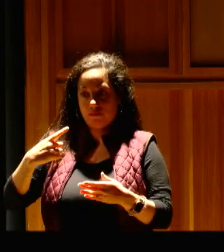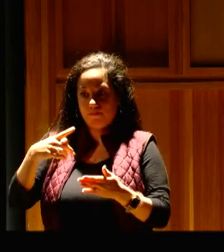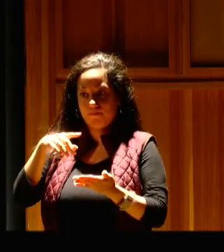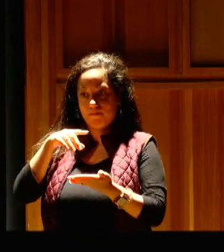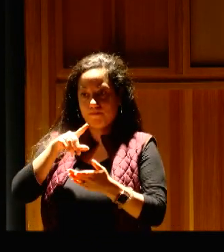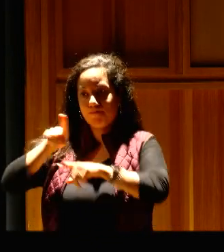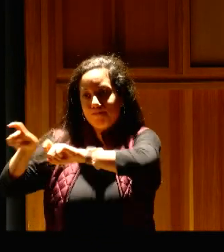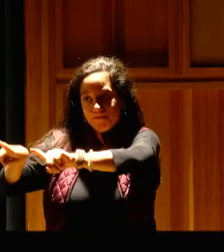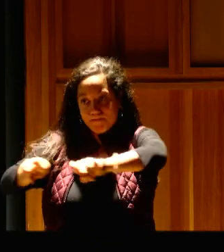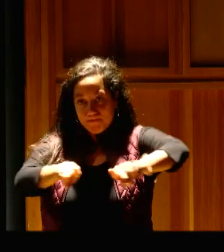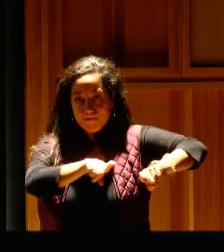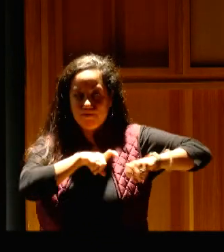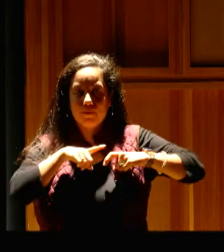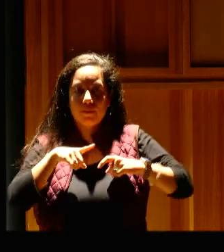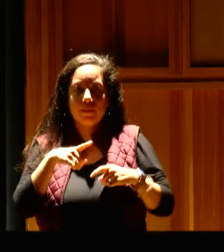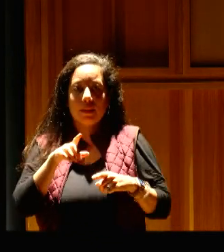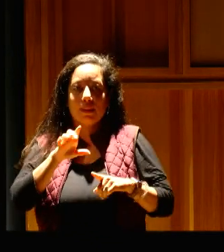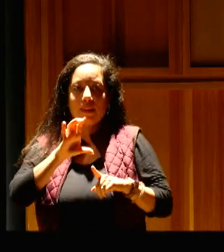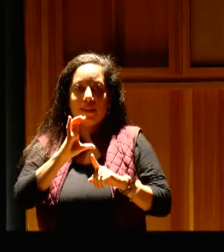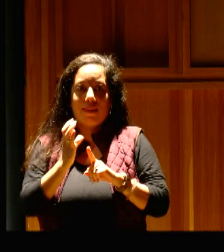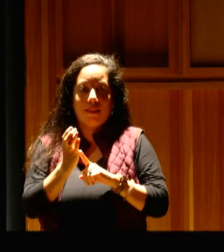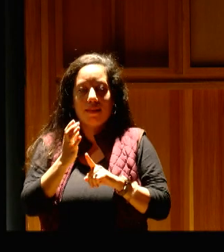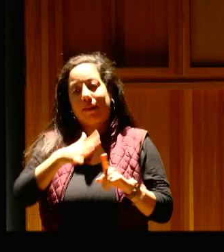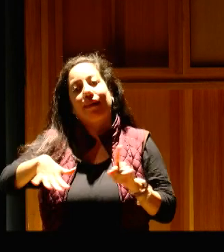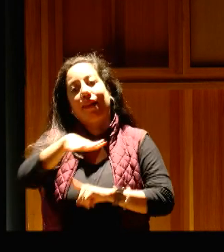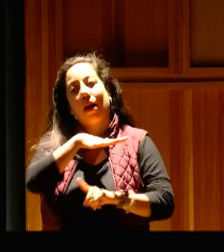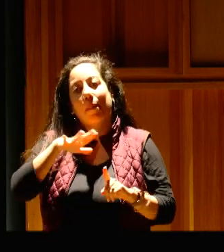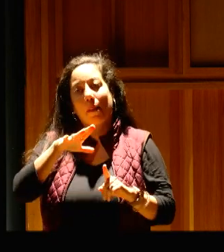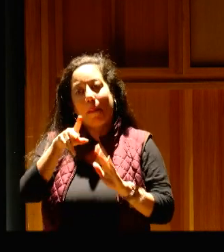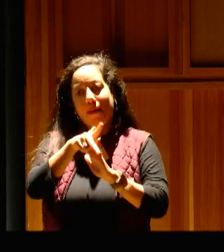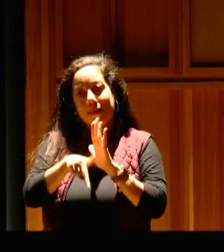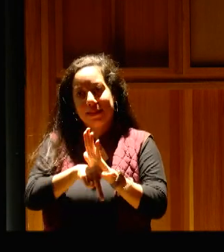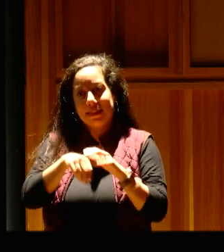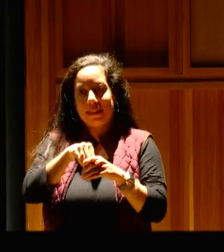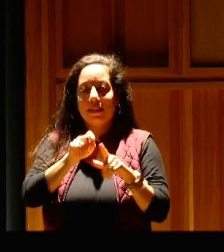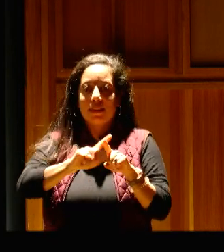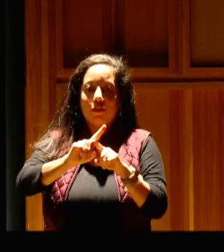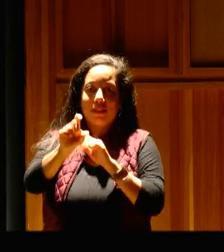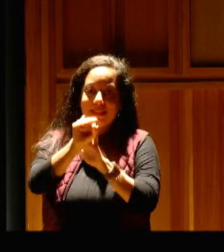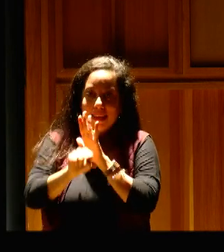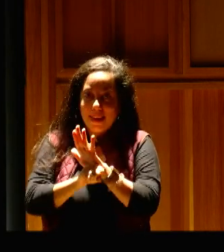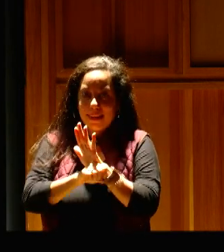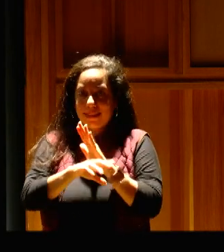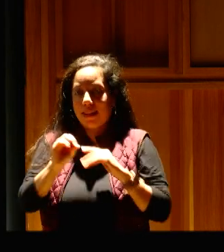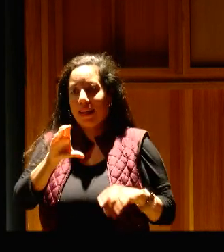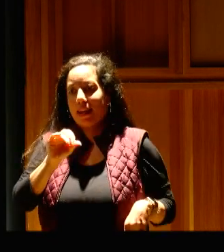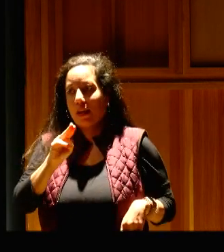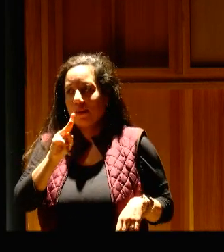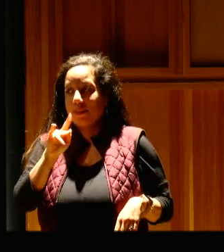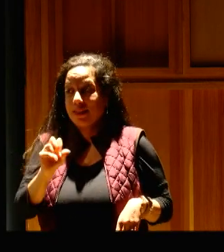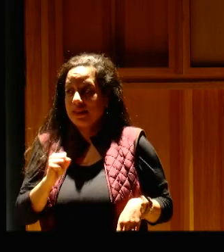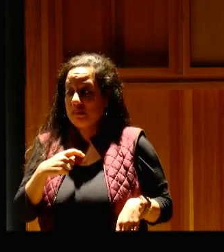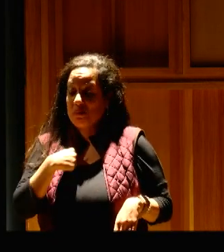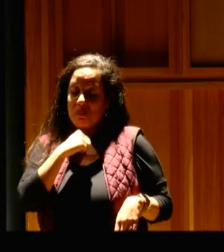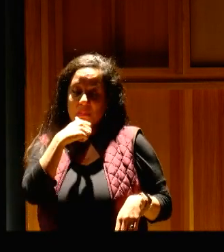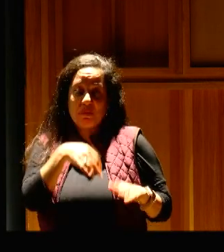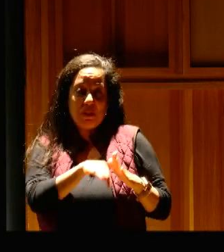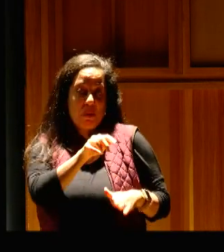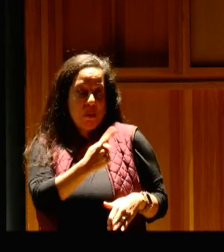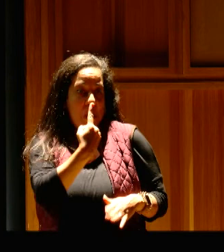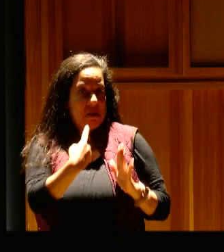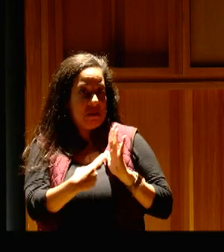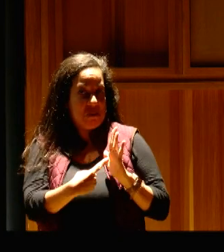in America's major cities, in states, and a few counties. I did not find a single